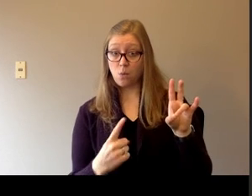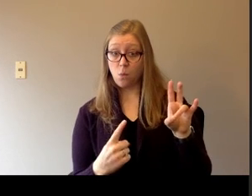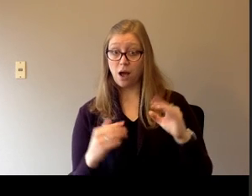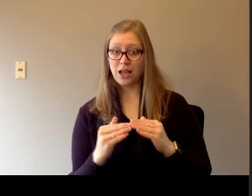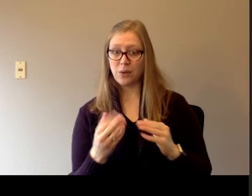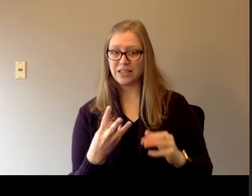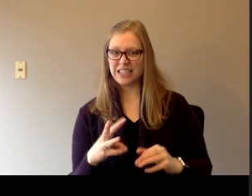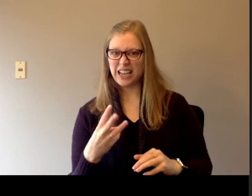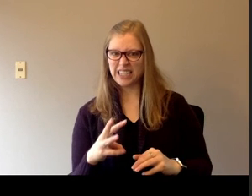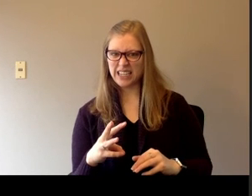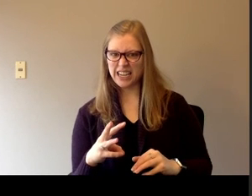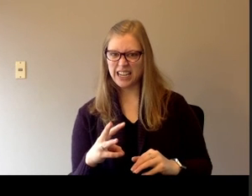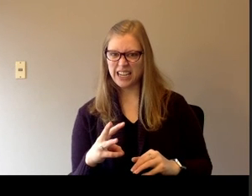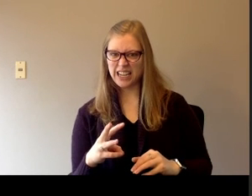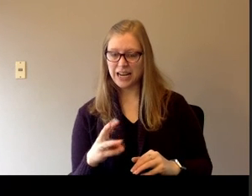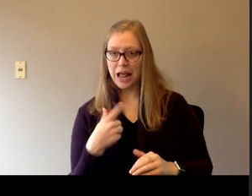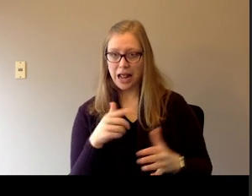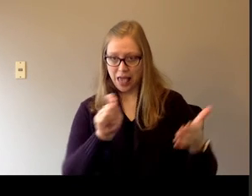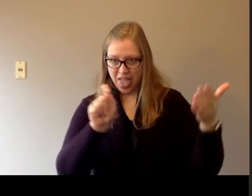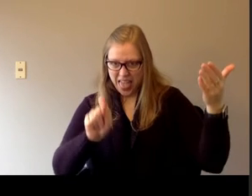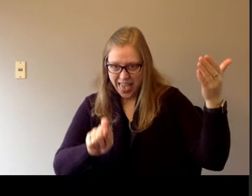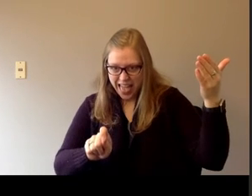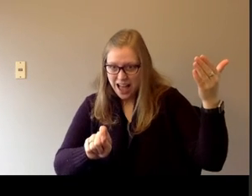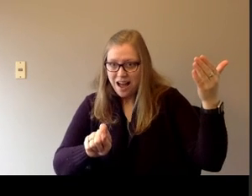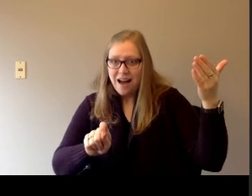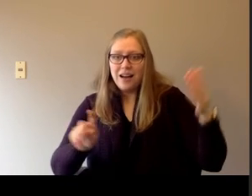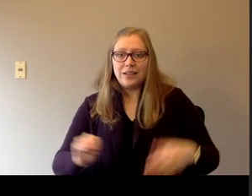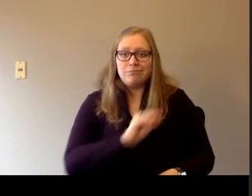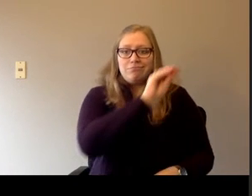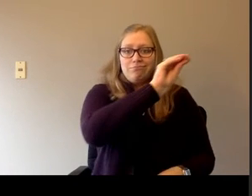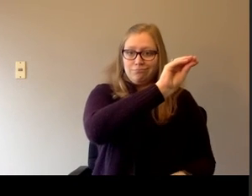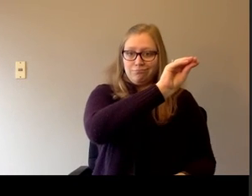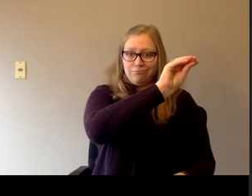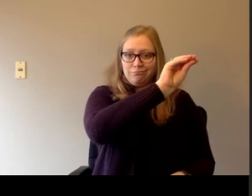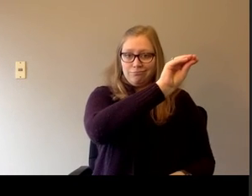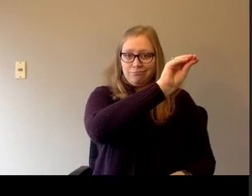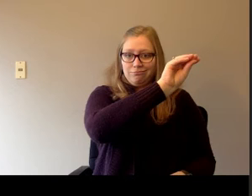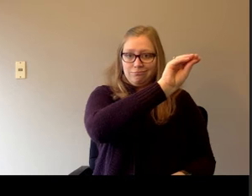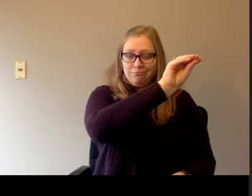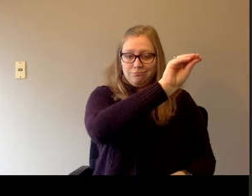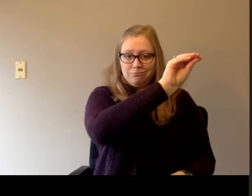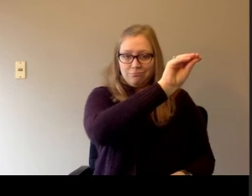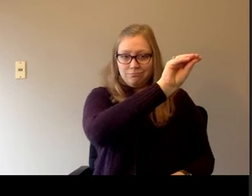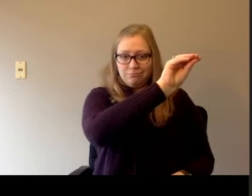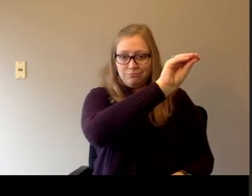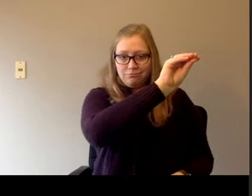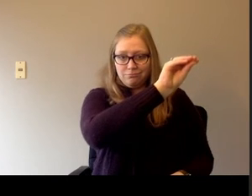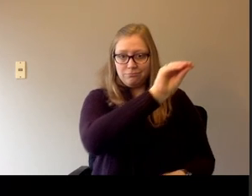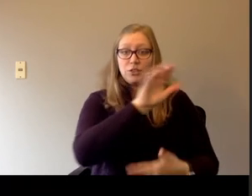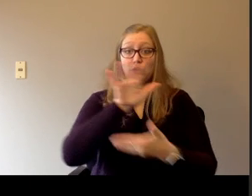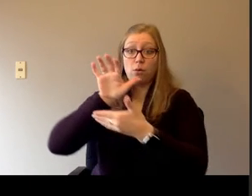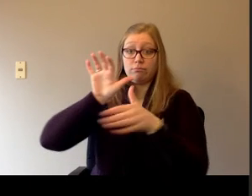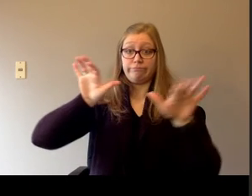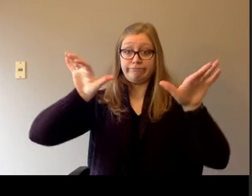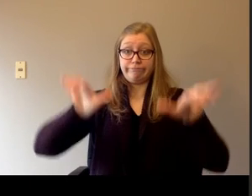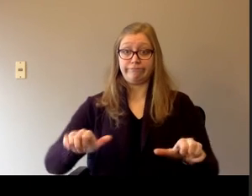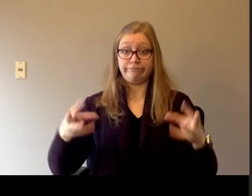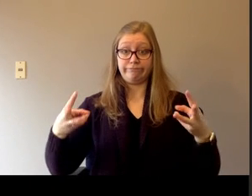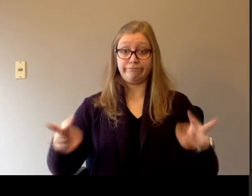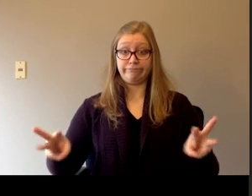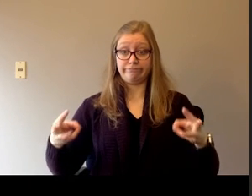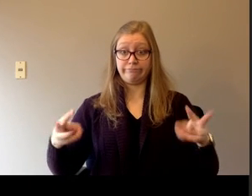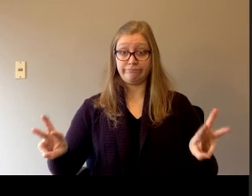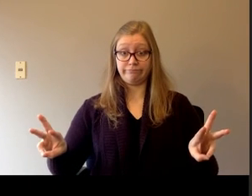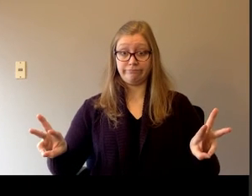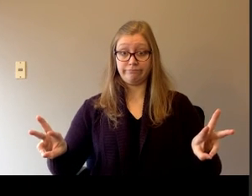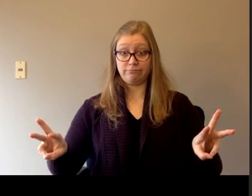running out of room here, so I'm going to move over to the side. So I'm going to have, I'm going to subtract 16 for both sides. So we